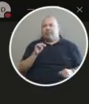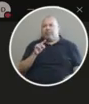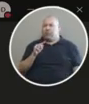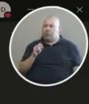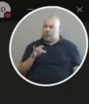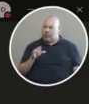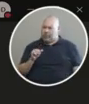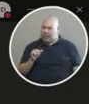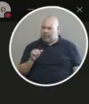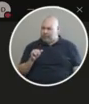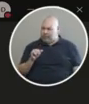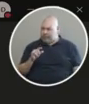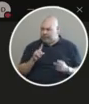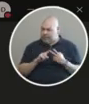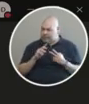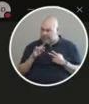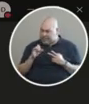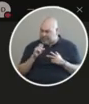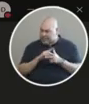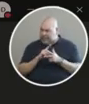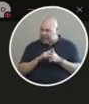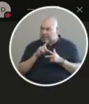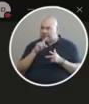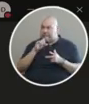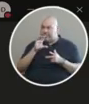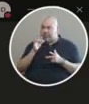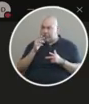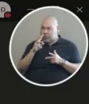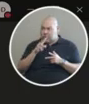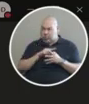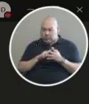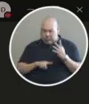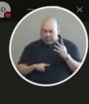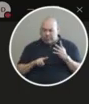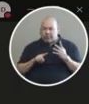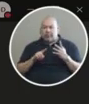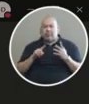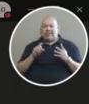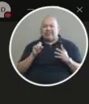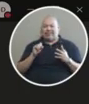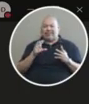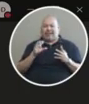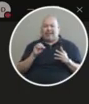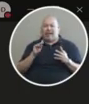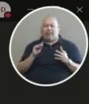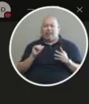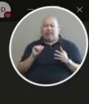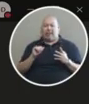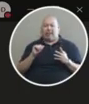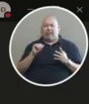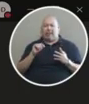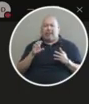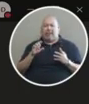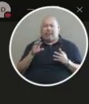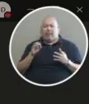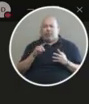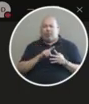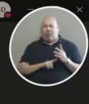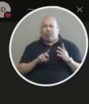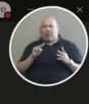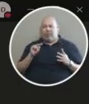Montoya, Octavio Macias, Selfa Chu, Teresa Caballero, Debbie